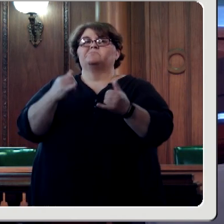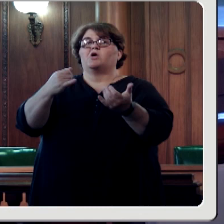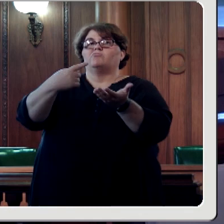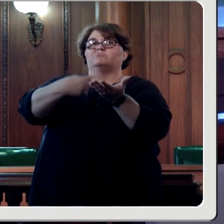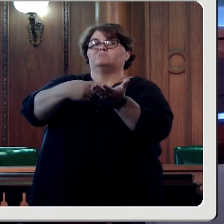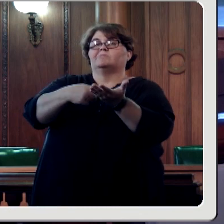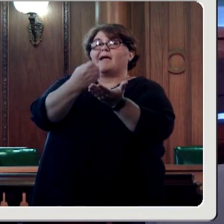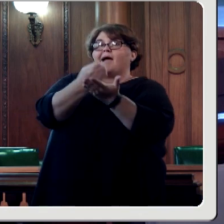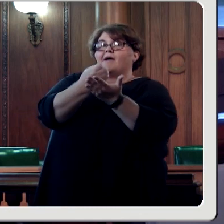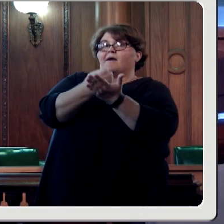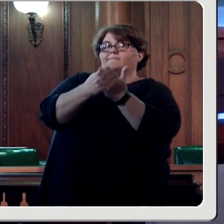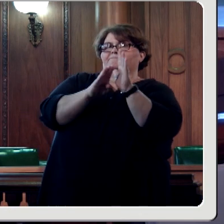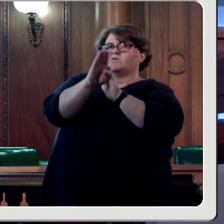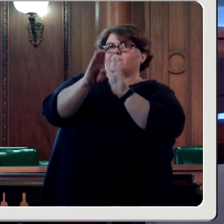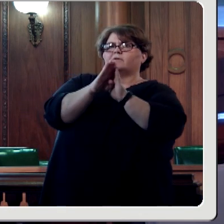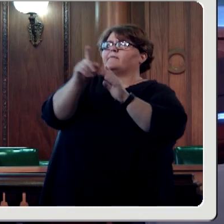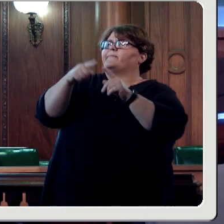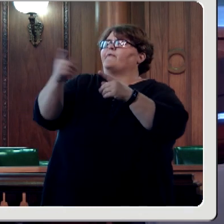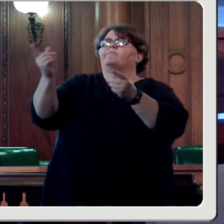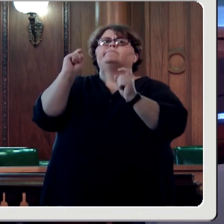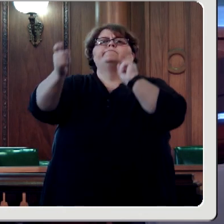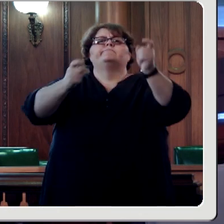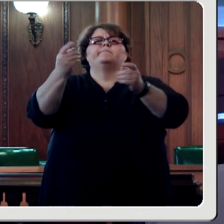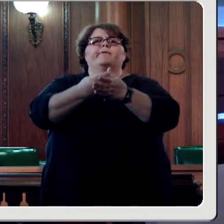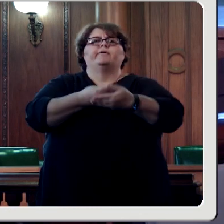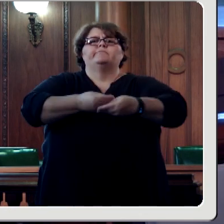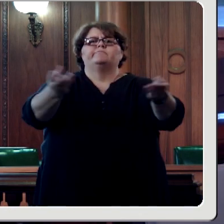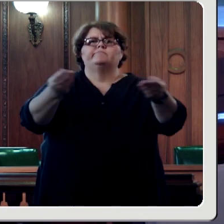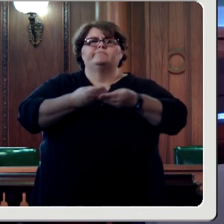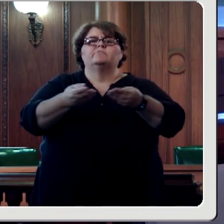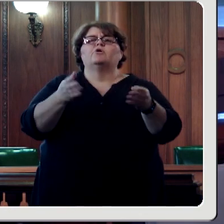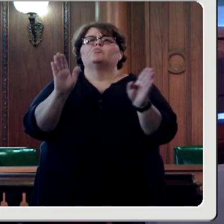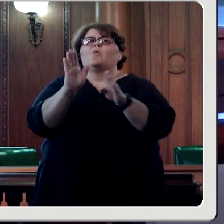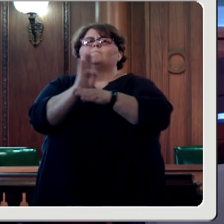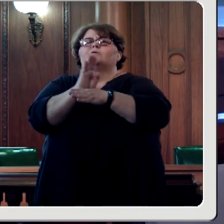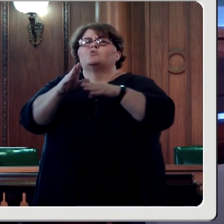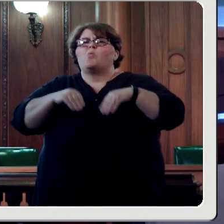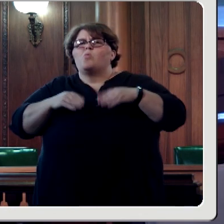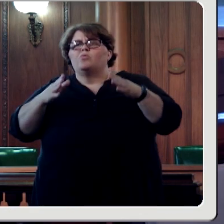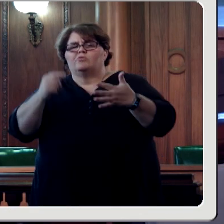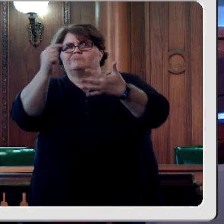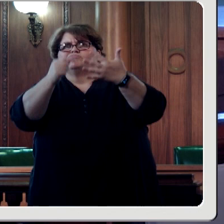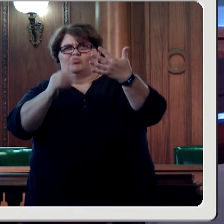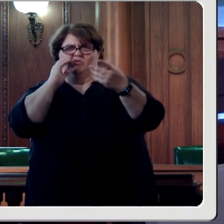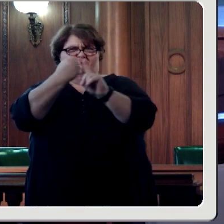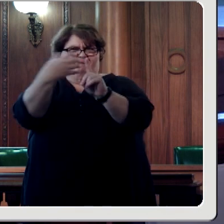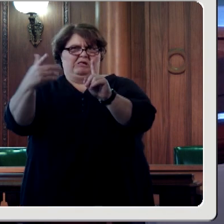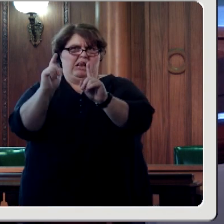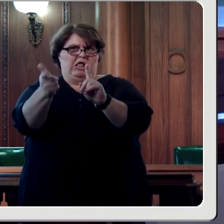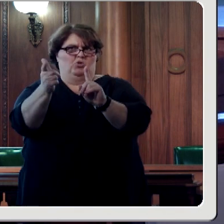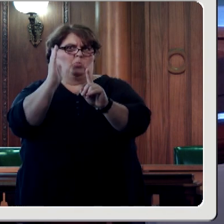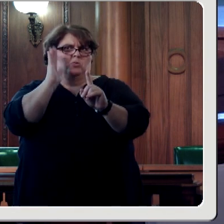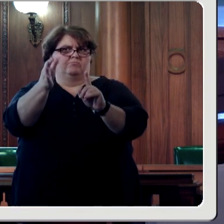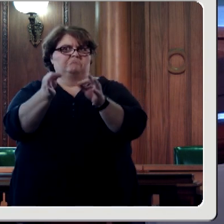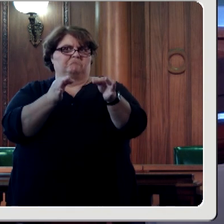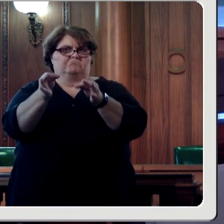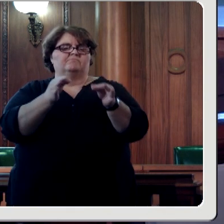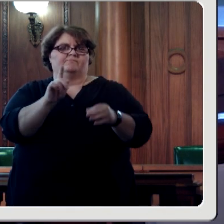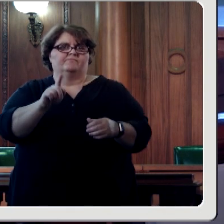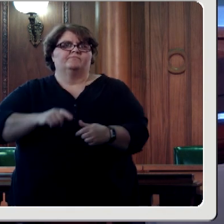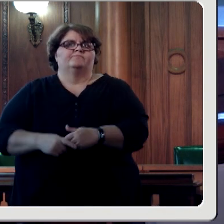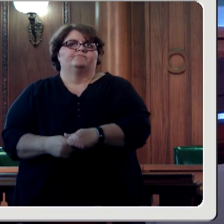but Secretary Mike Keneally called me on behalf of Governor Baker yesterday and to let me know that he's going to